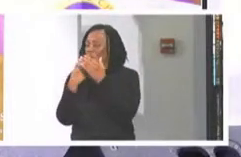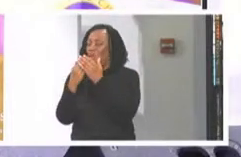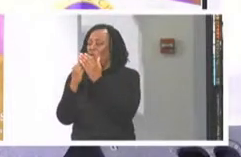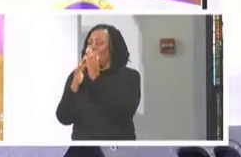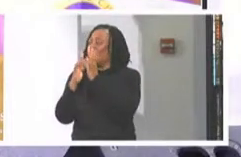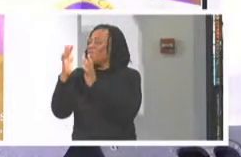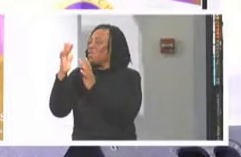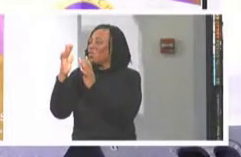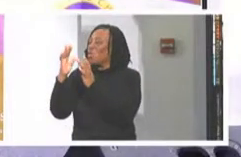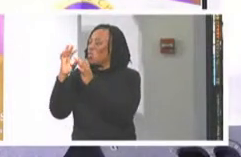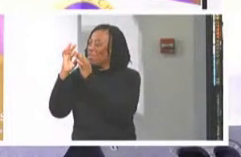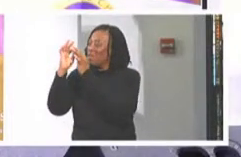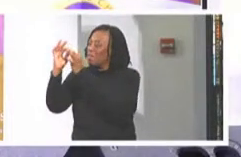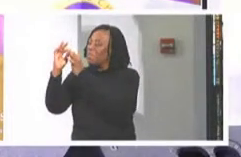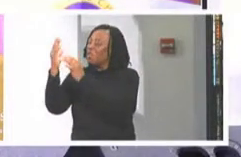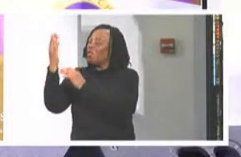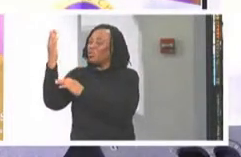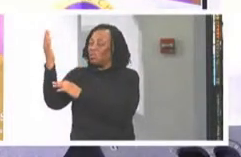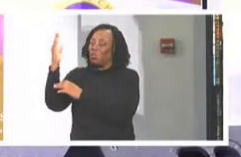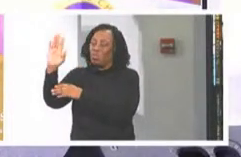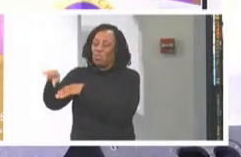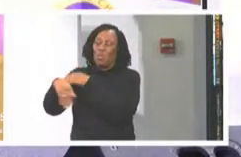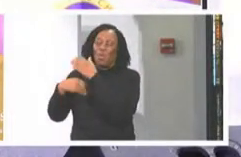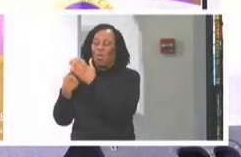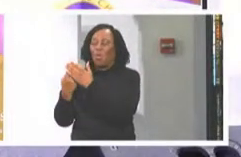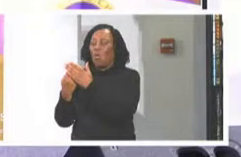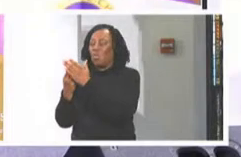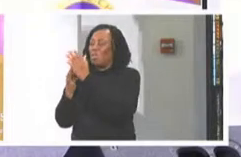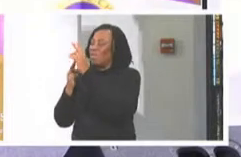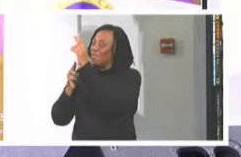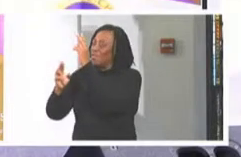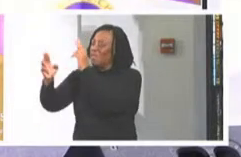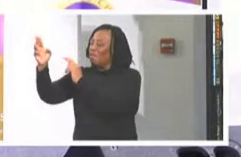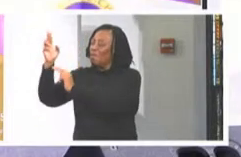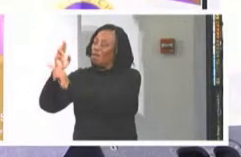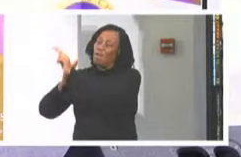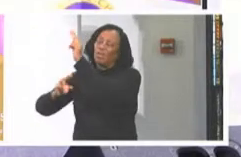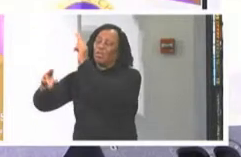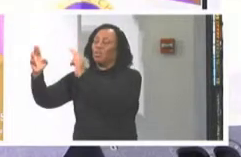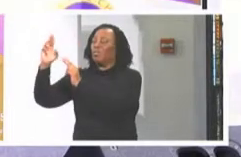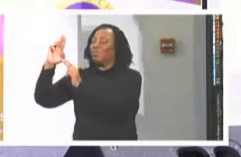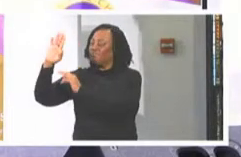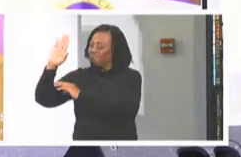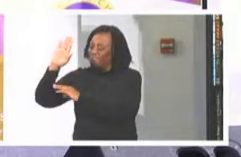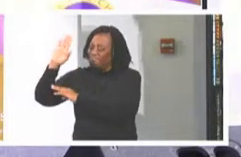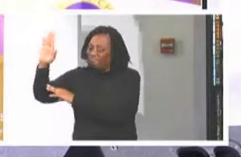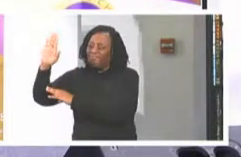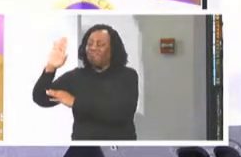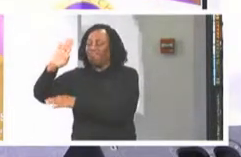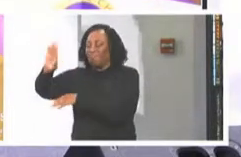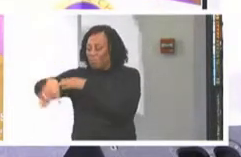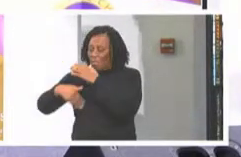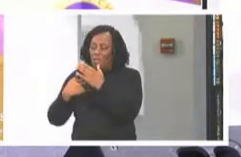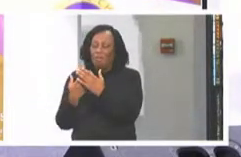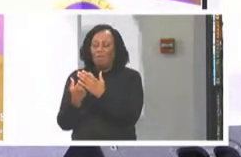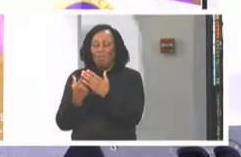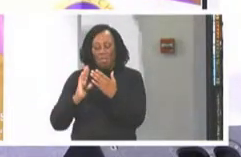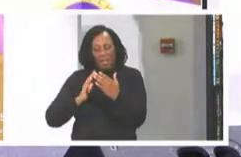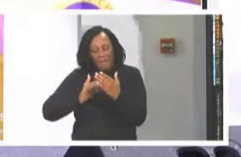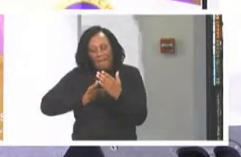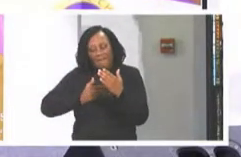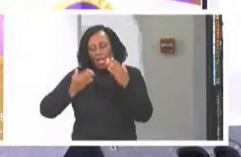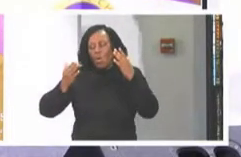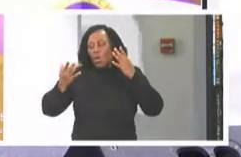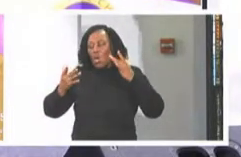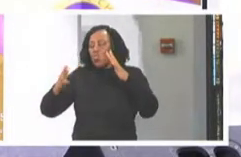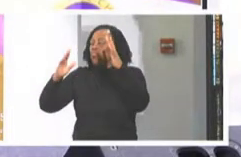you. All of the honor belongs to you. All of the praise